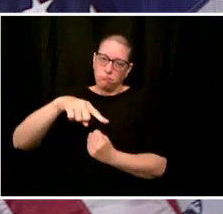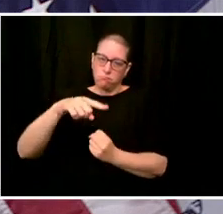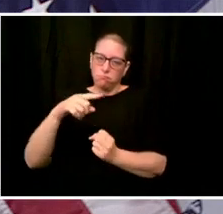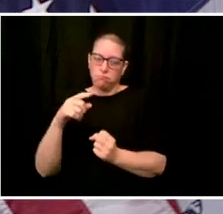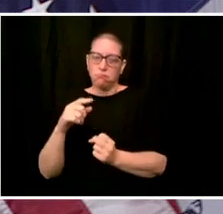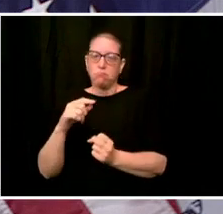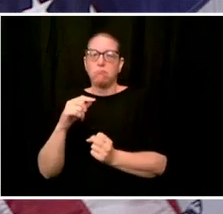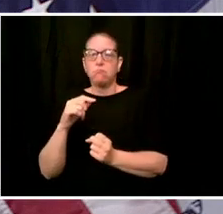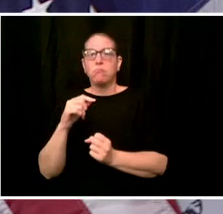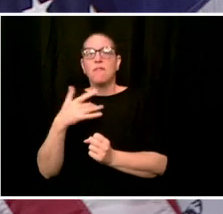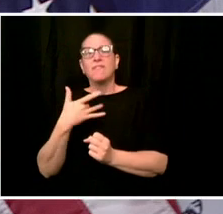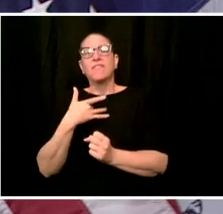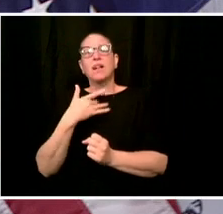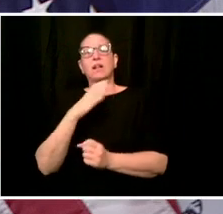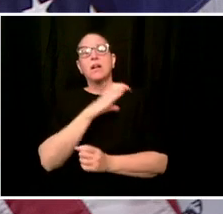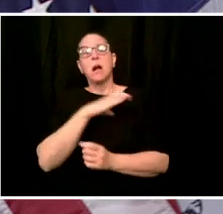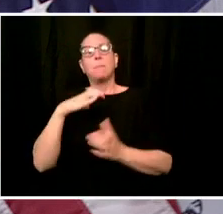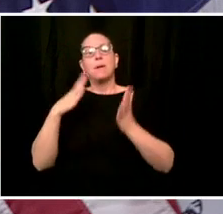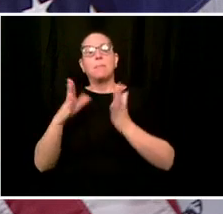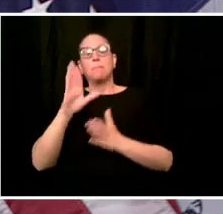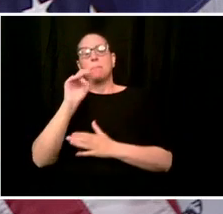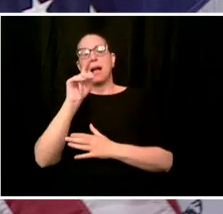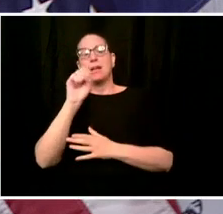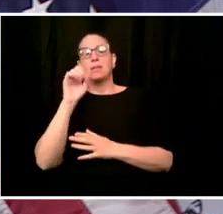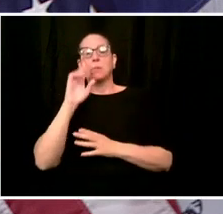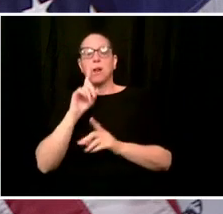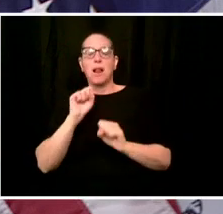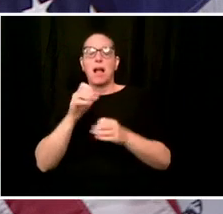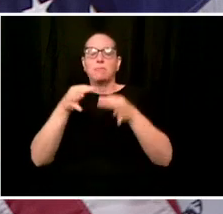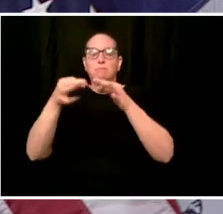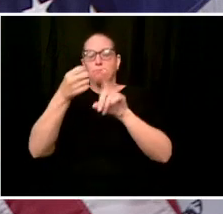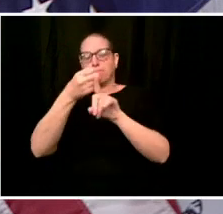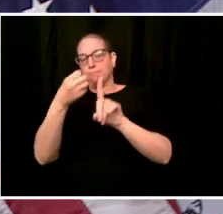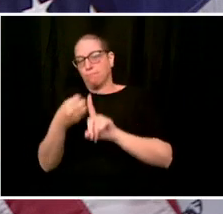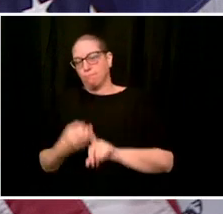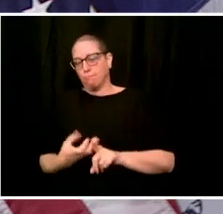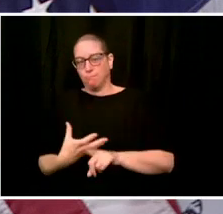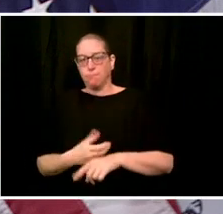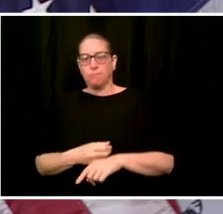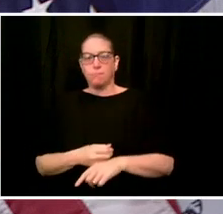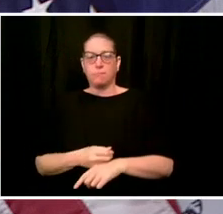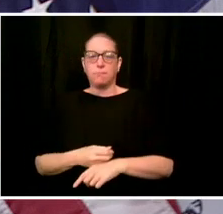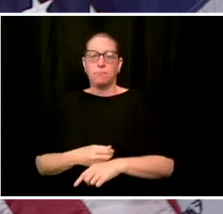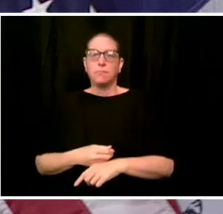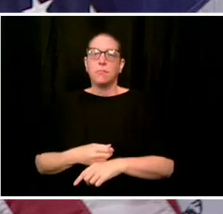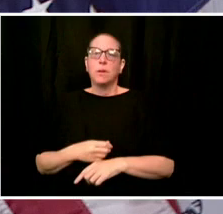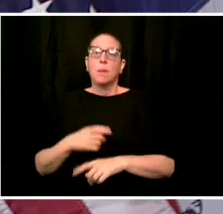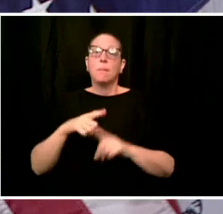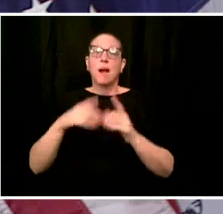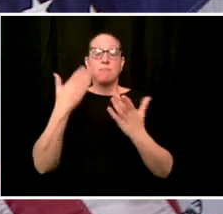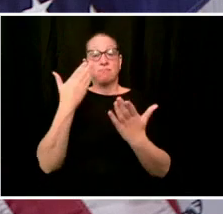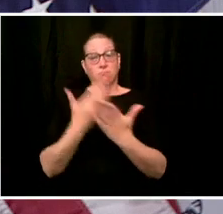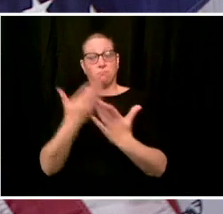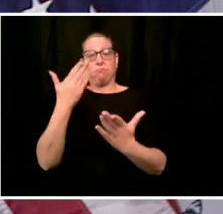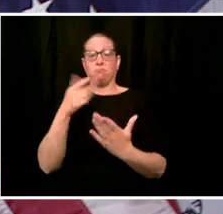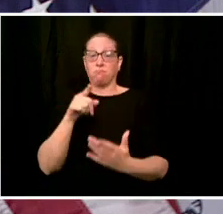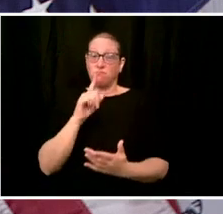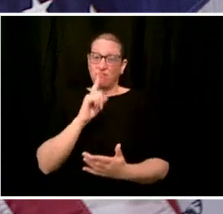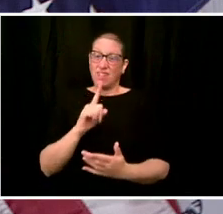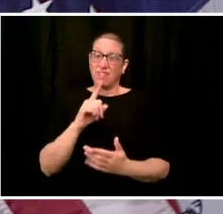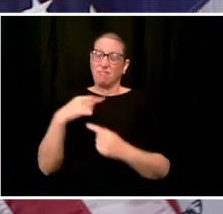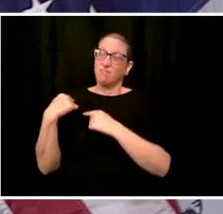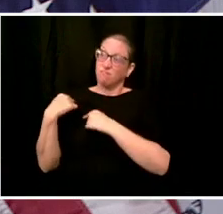can. The fact is that well over 2,000 individuals have come off the